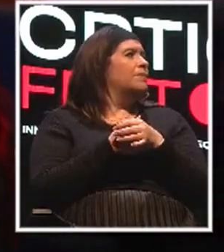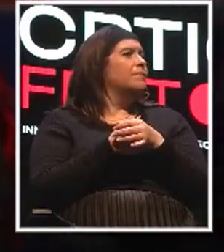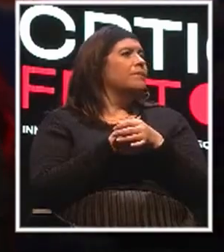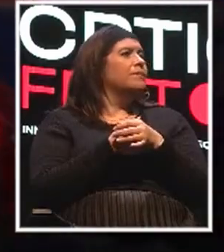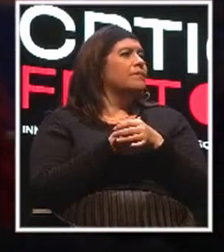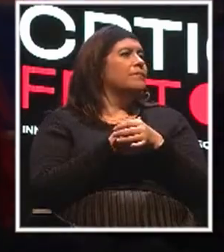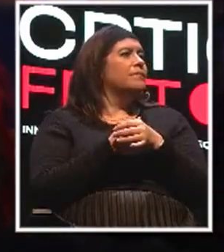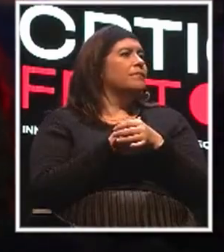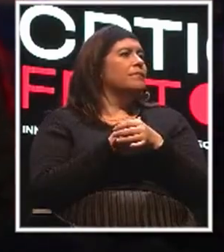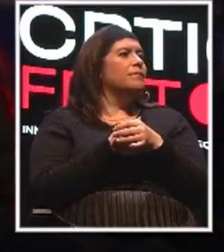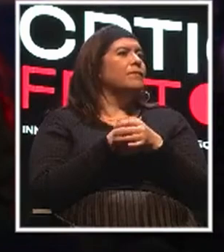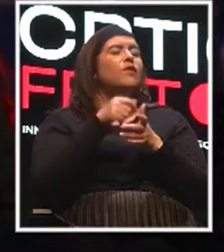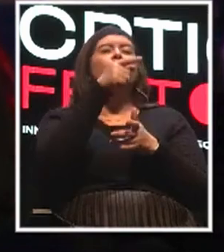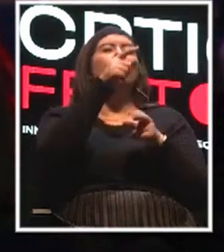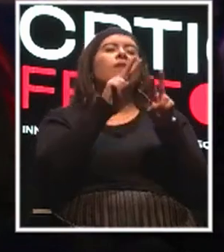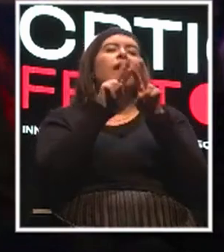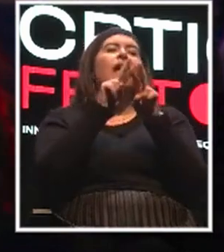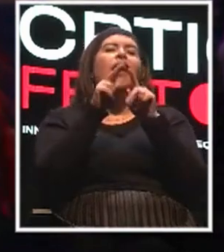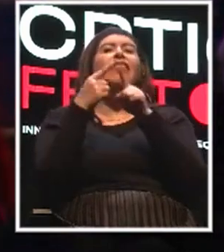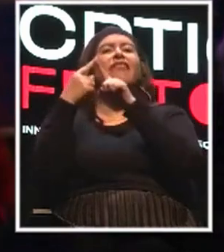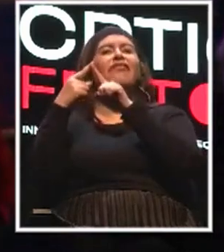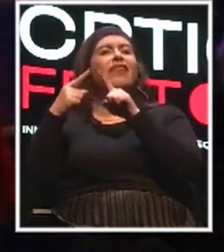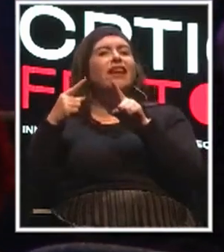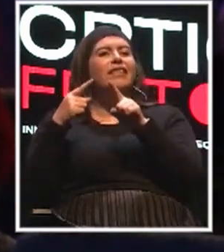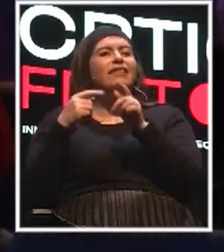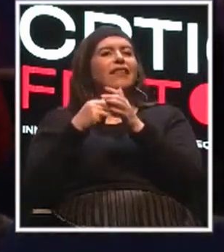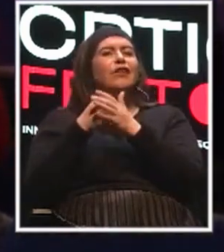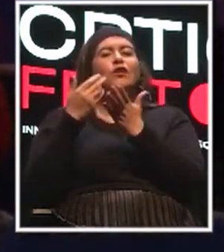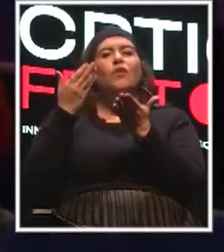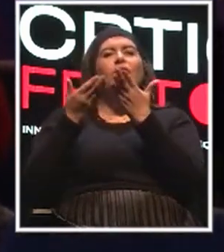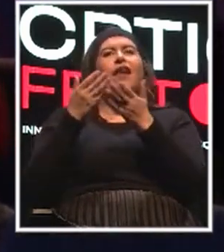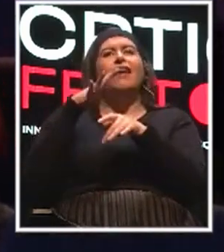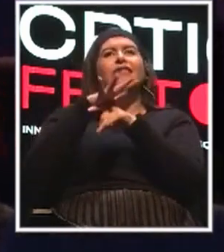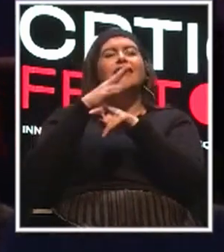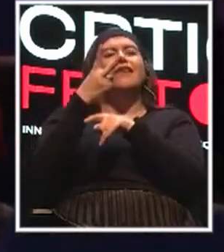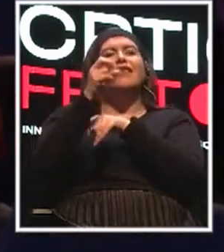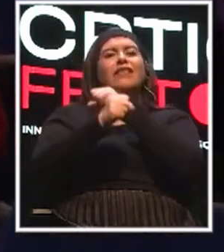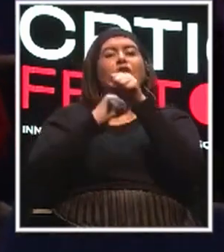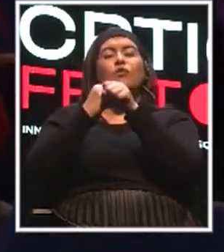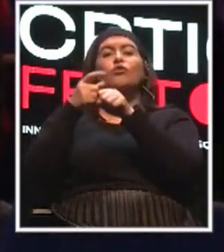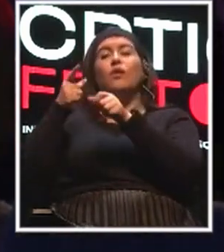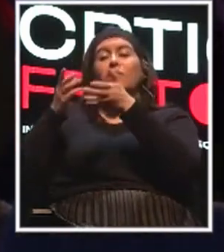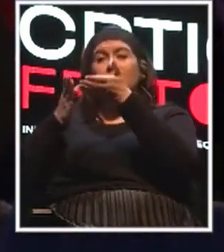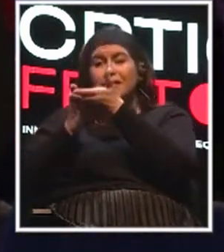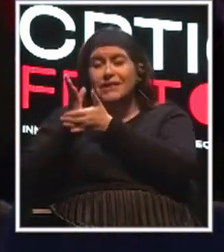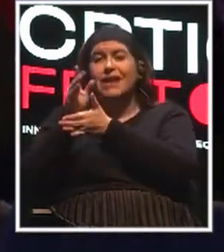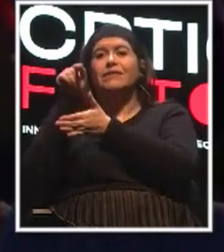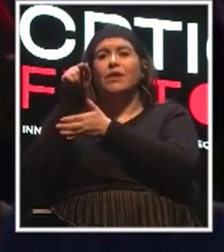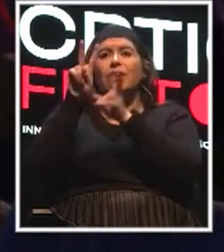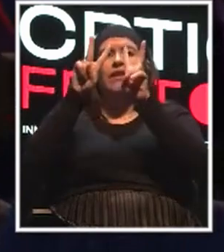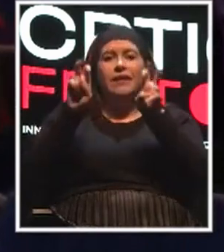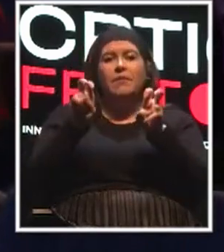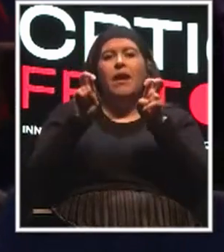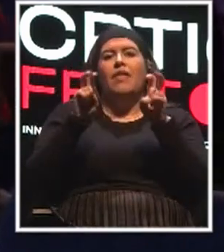would you do different now versus 10 or 15 years ago when you started this whole thing with Game of Thrones? Like, what are you doing different now, for example,